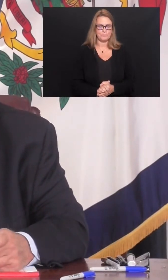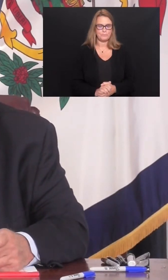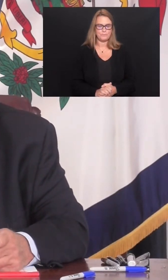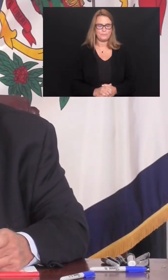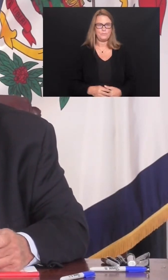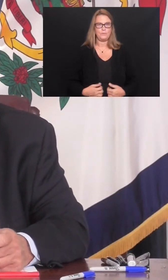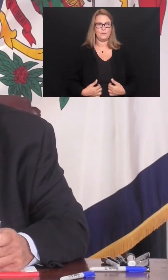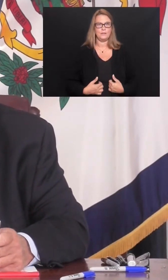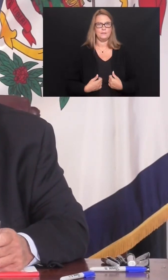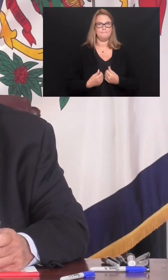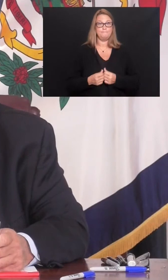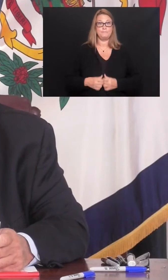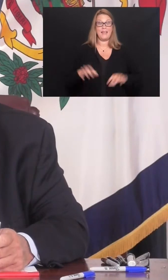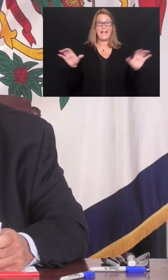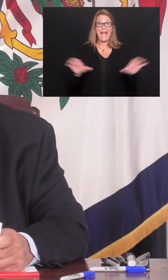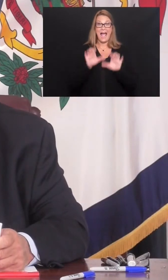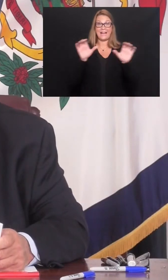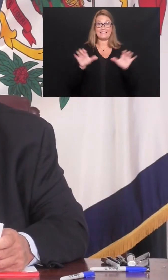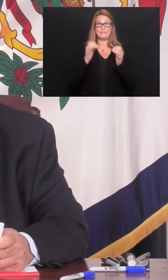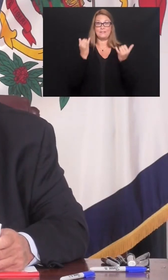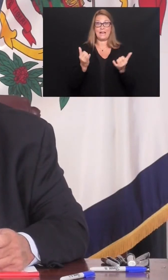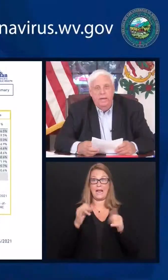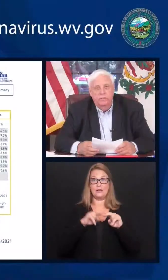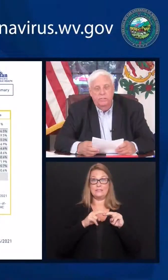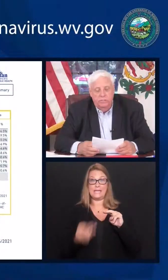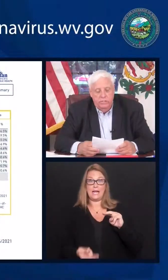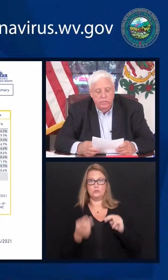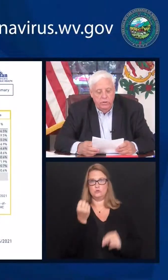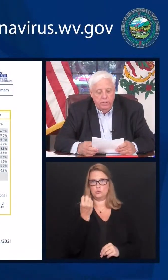Okay, active cases. We're down to